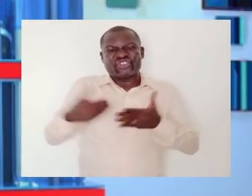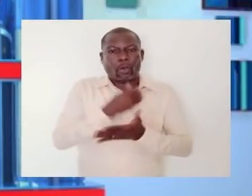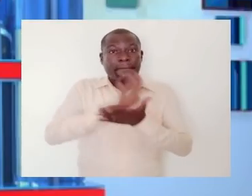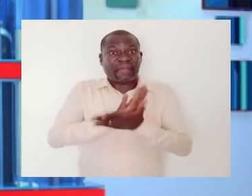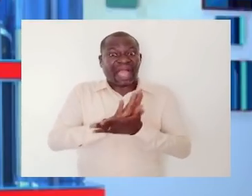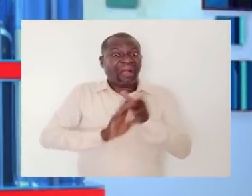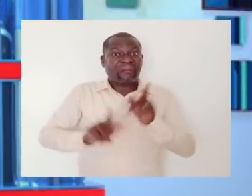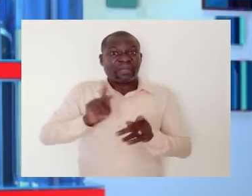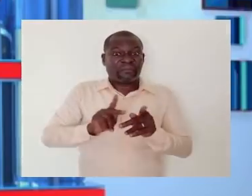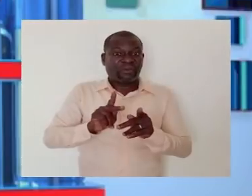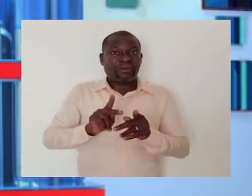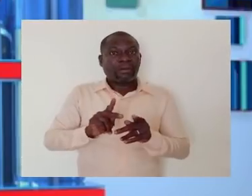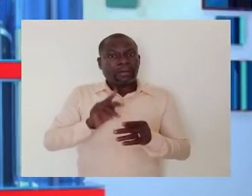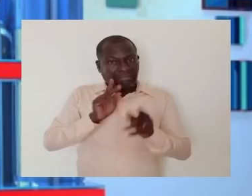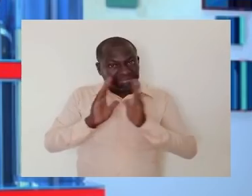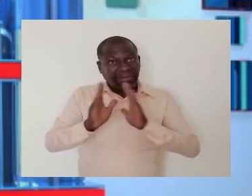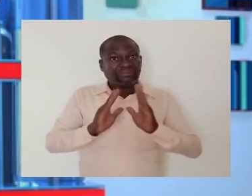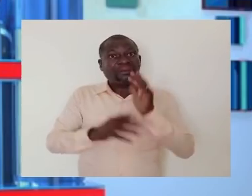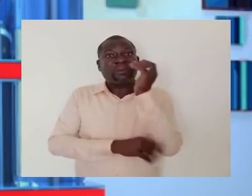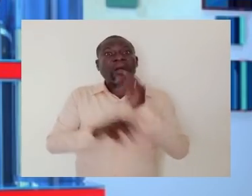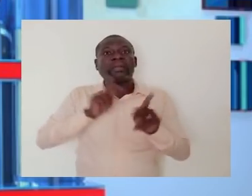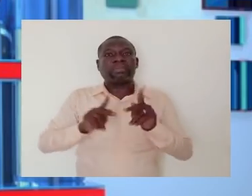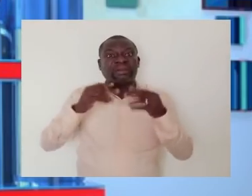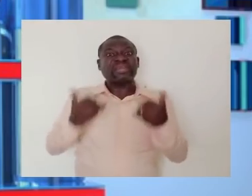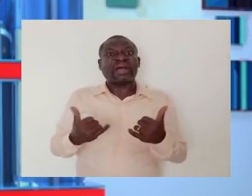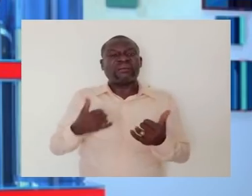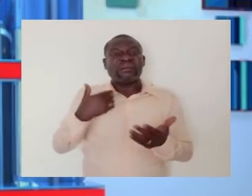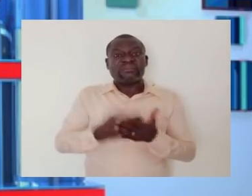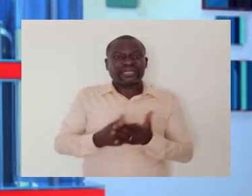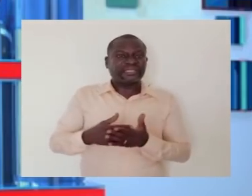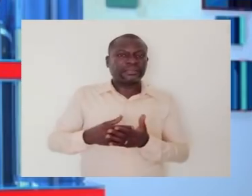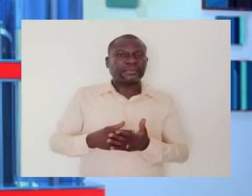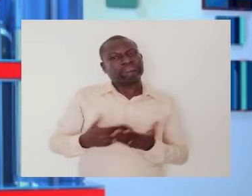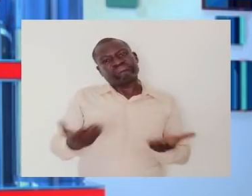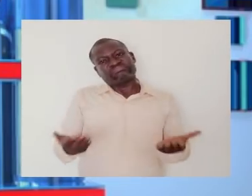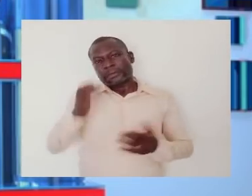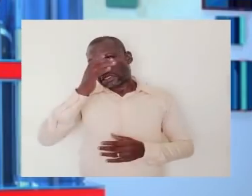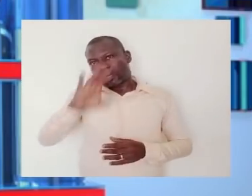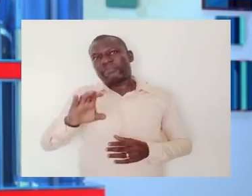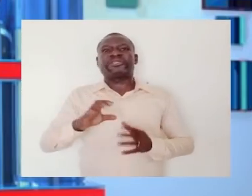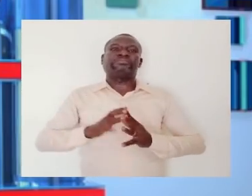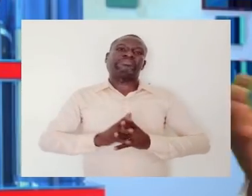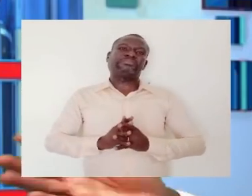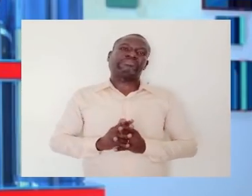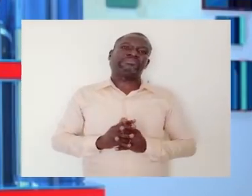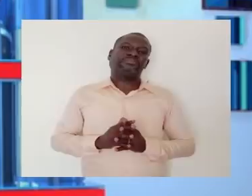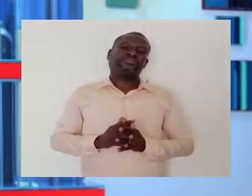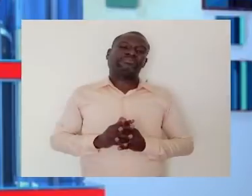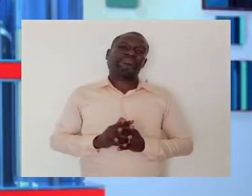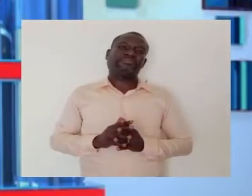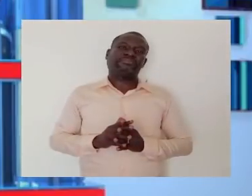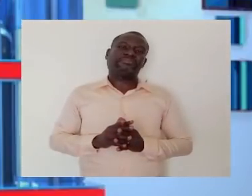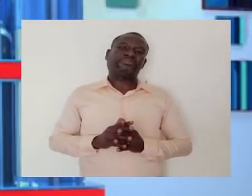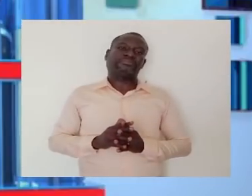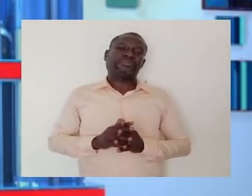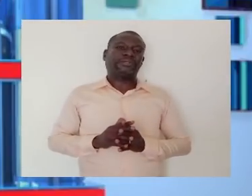Journalist, Uncle Homo came here for Assam at the Mahomono. Sicanibre Bonintino, and that Ghana journalist, you know, I compromised.